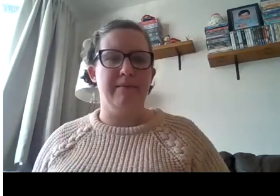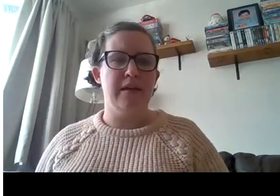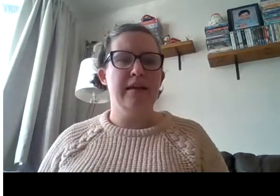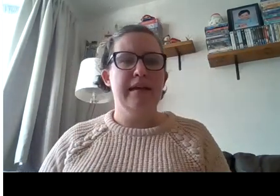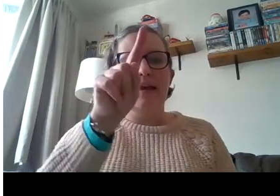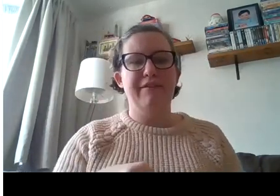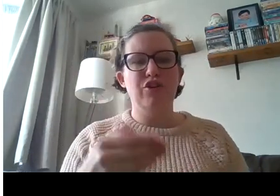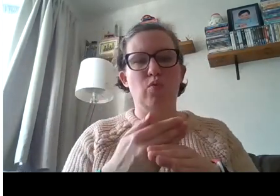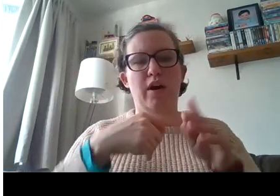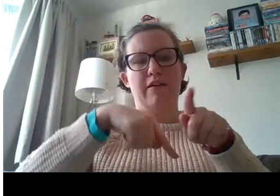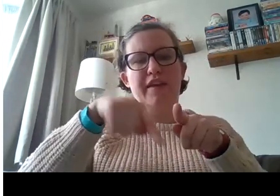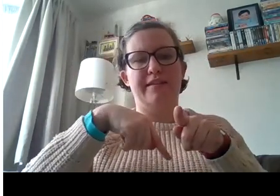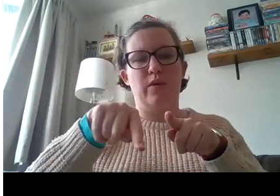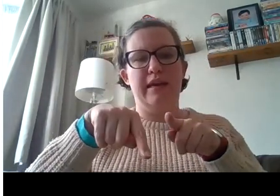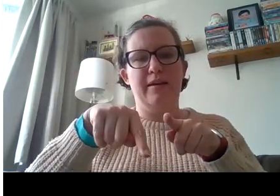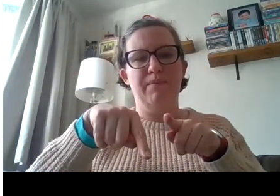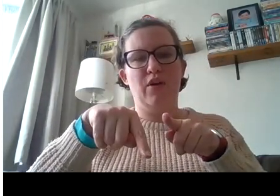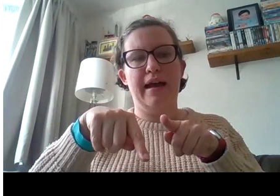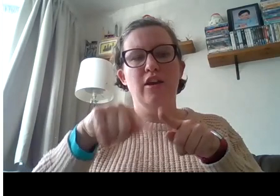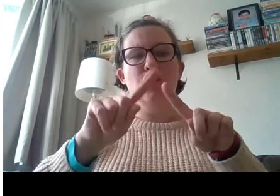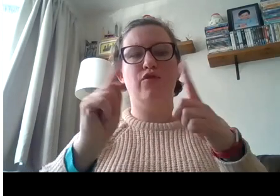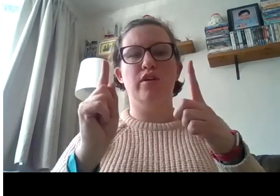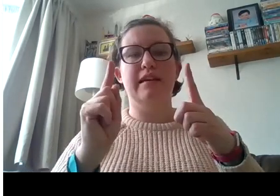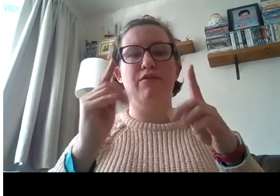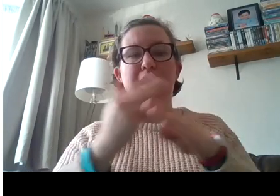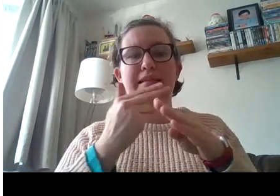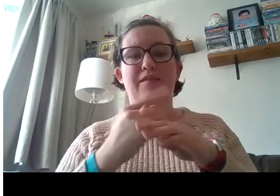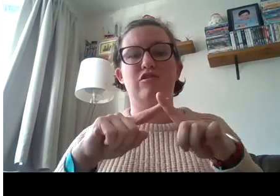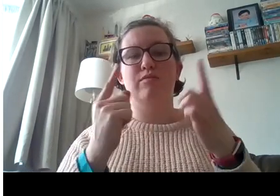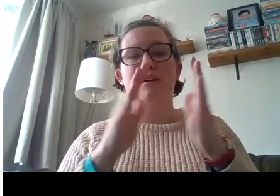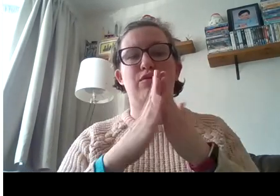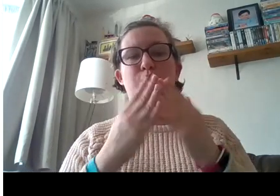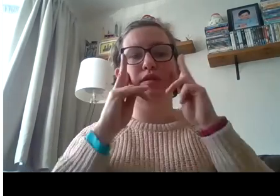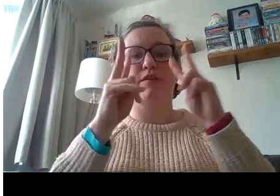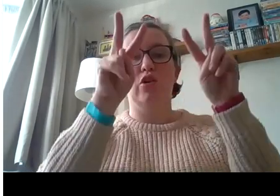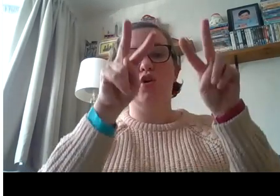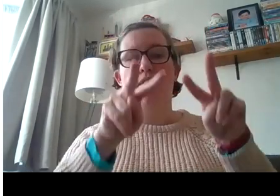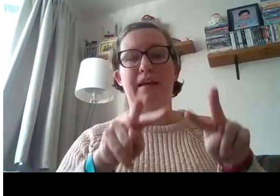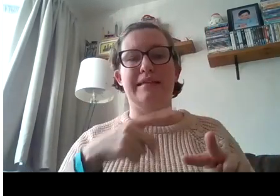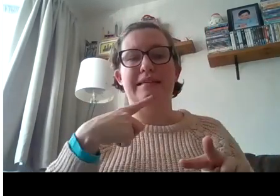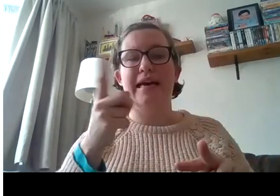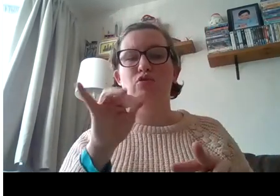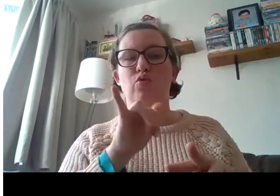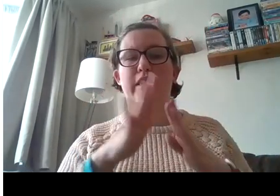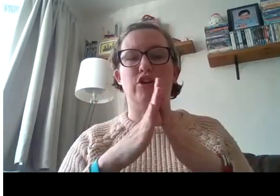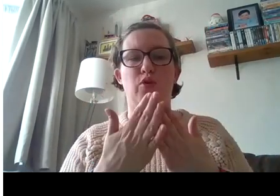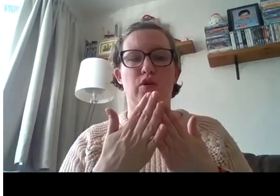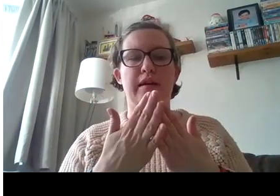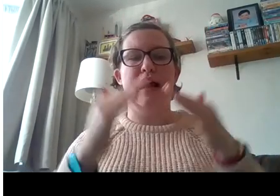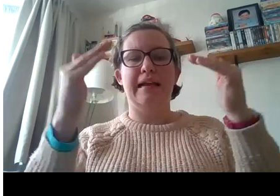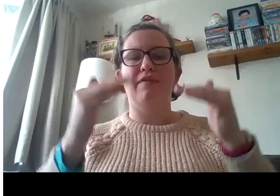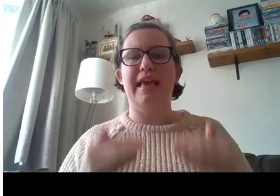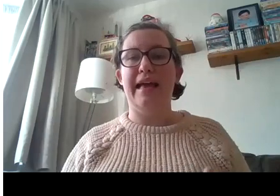2 as well. Here is your work for this week. Okay, you've got different activities from different books. If you look on the list, it tells you which